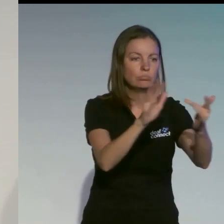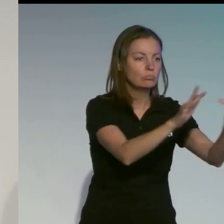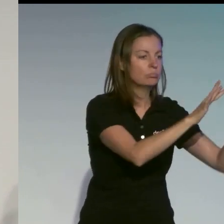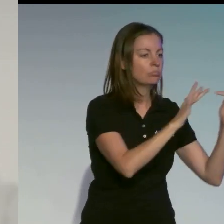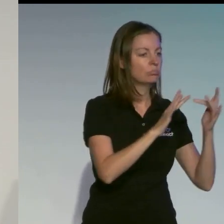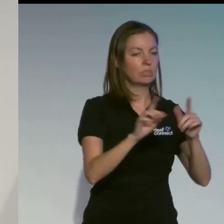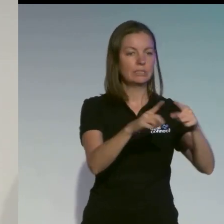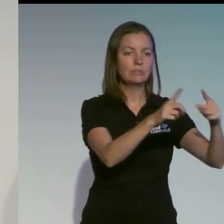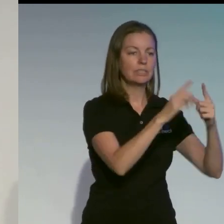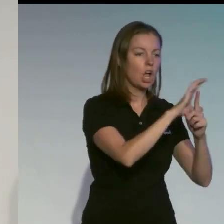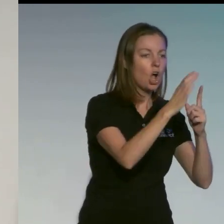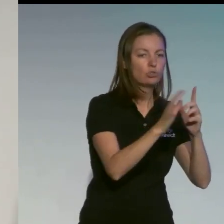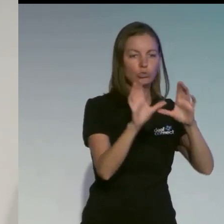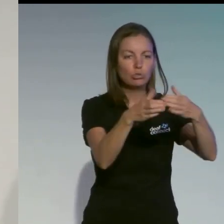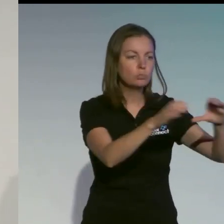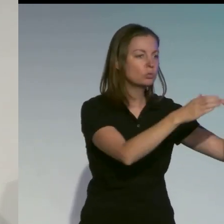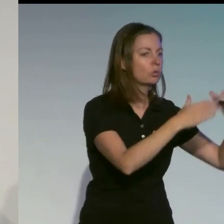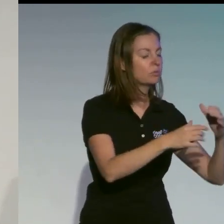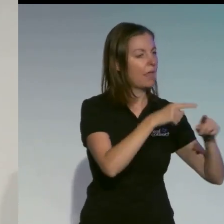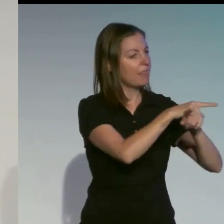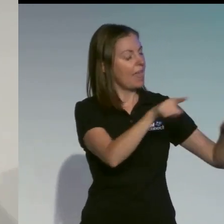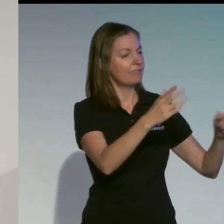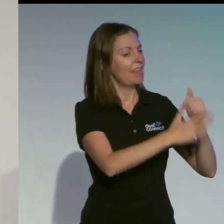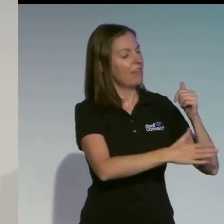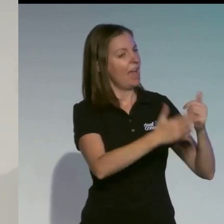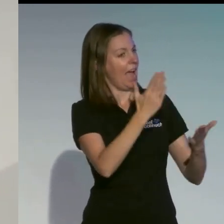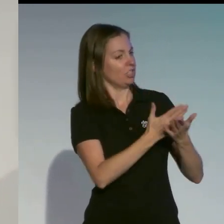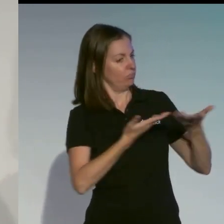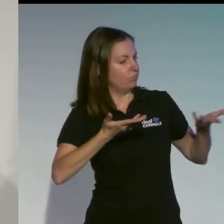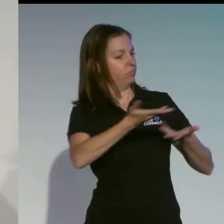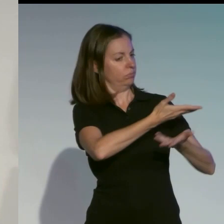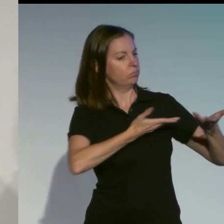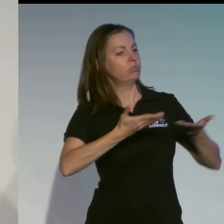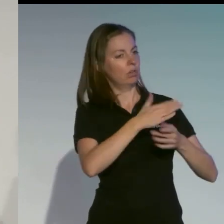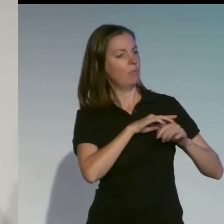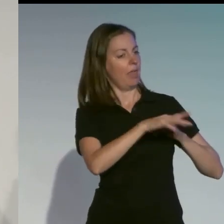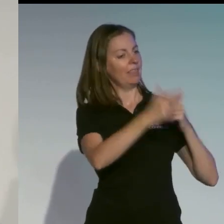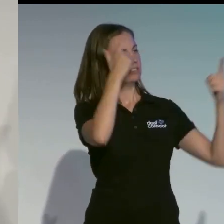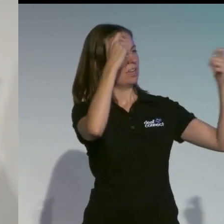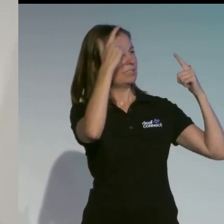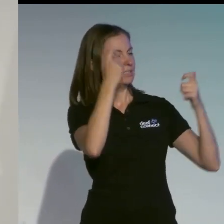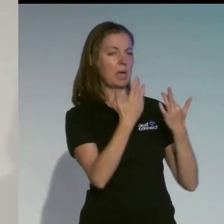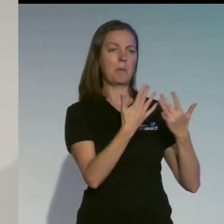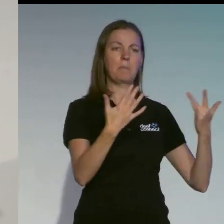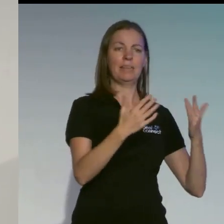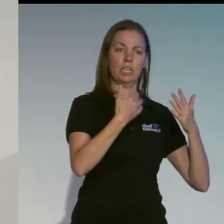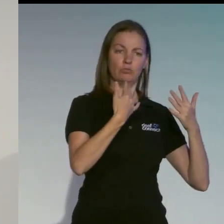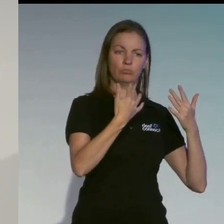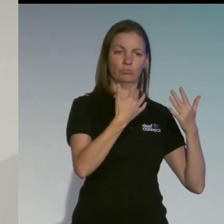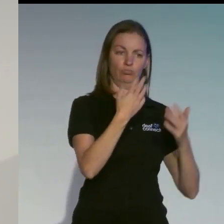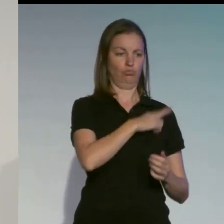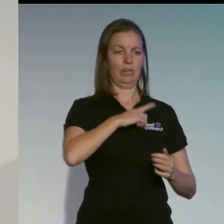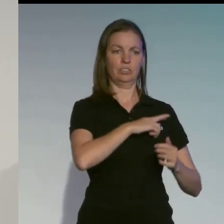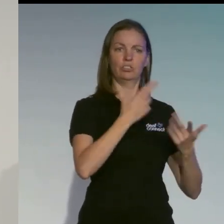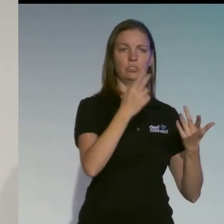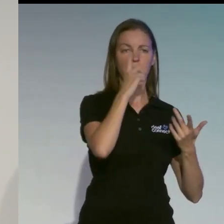cultural groups have actually been able to hear these things outside their head. Also, many religious community leaders don't actually know the harm that these